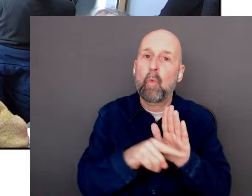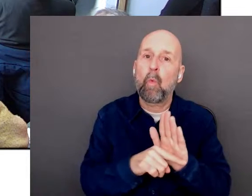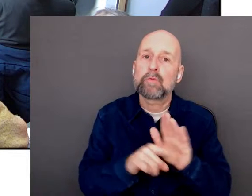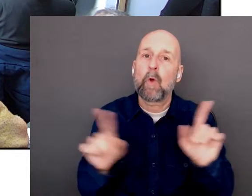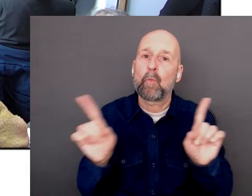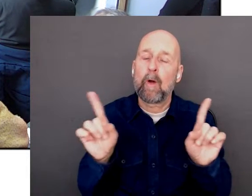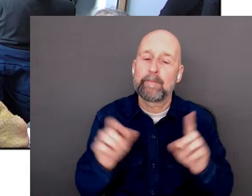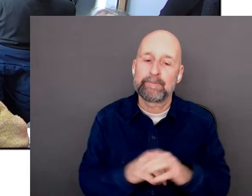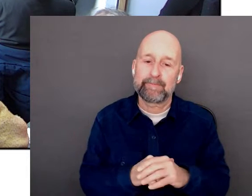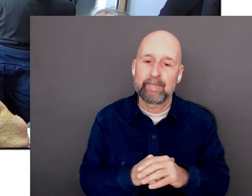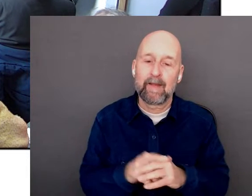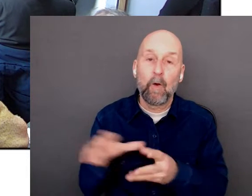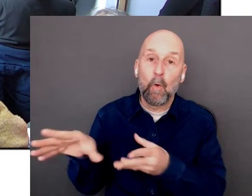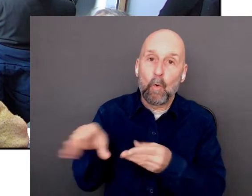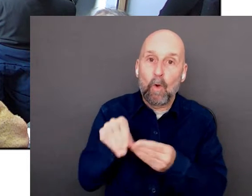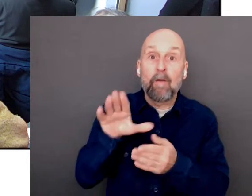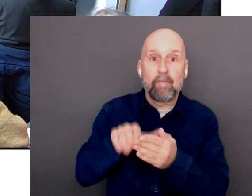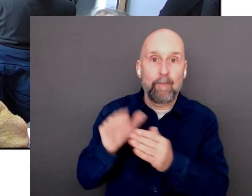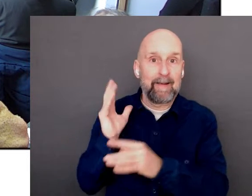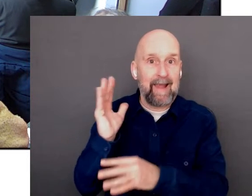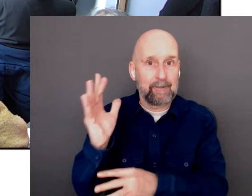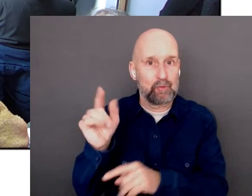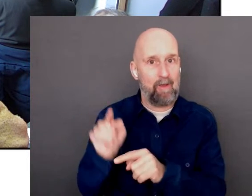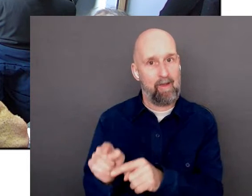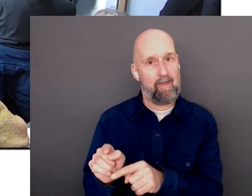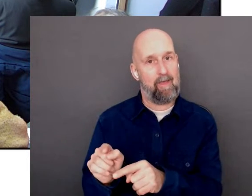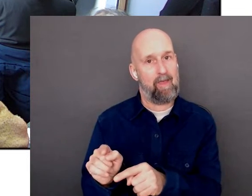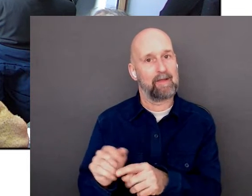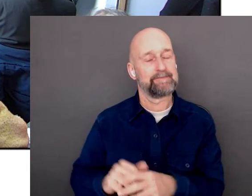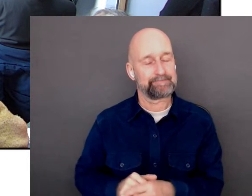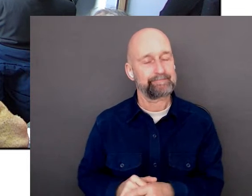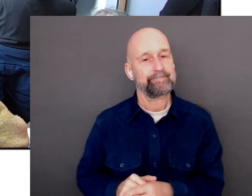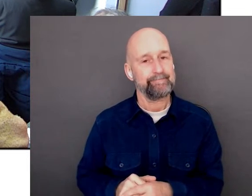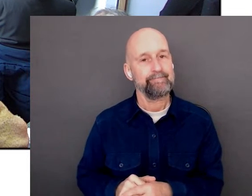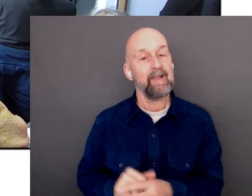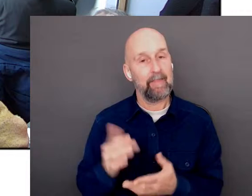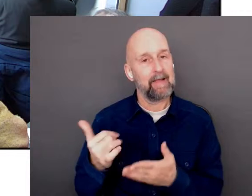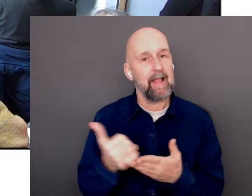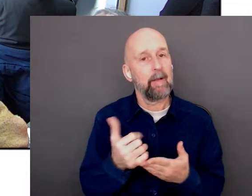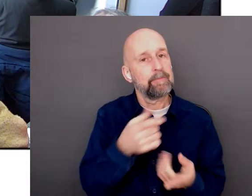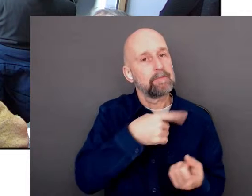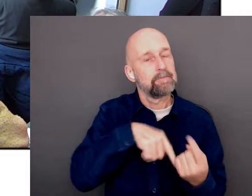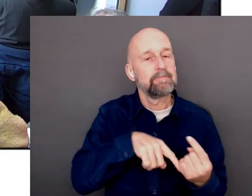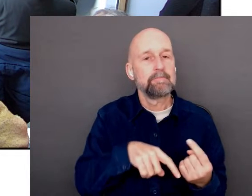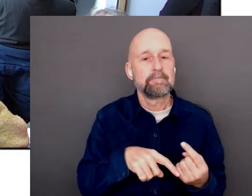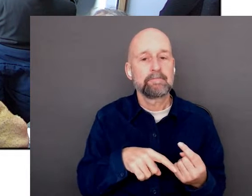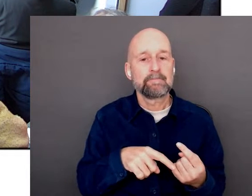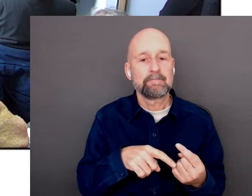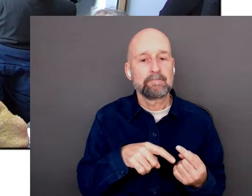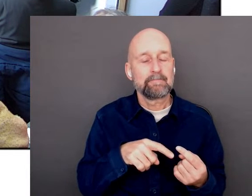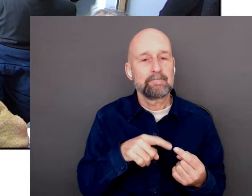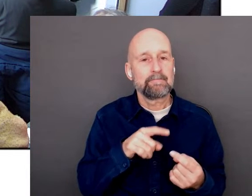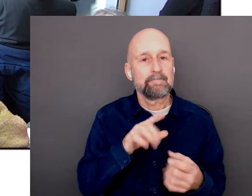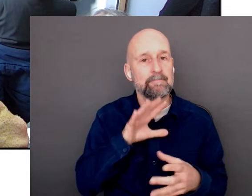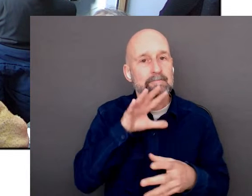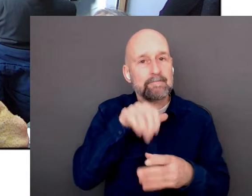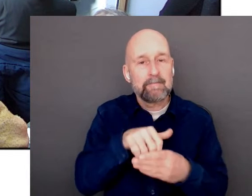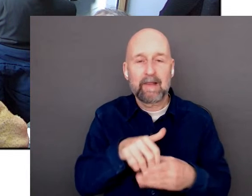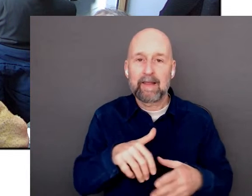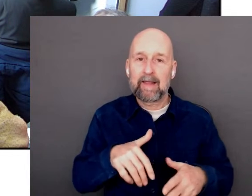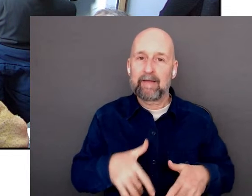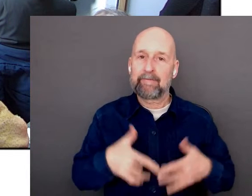took from nature. So I think this also helps to get into the, if it feels